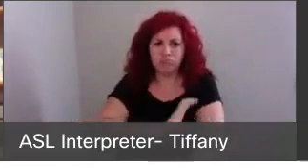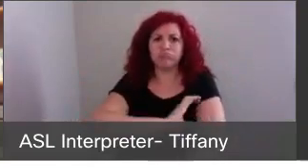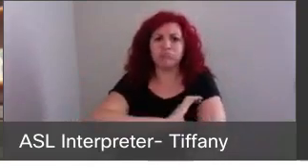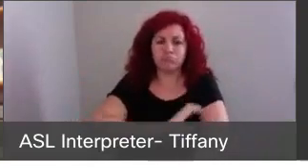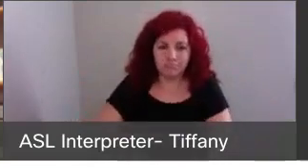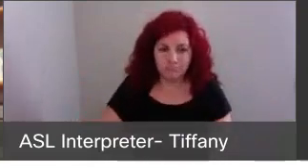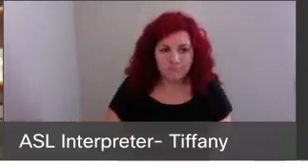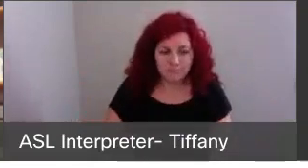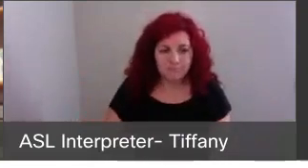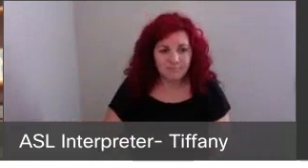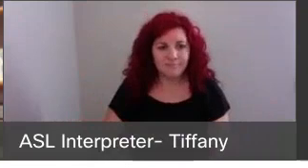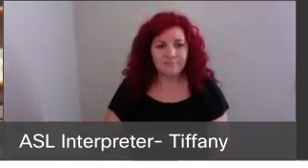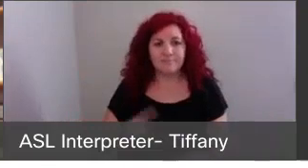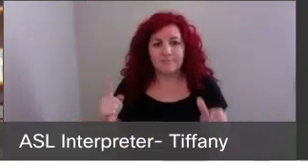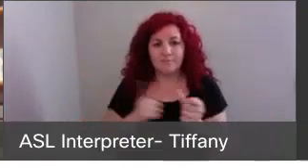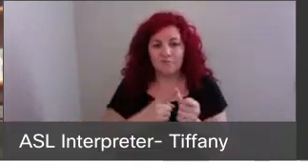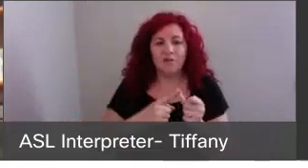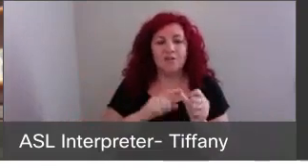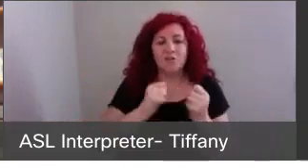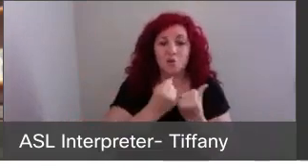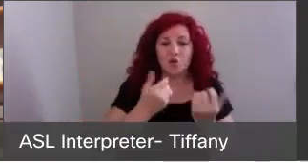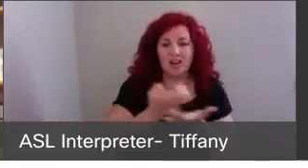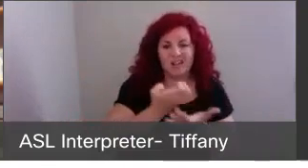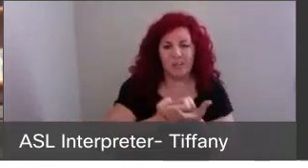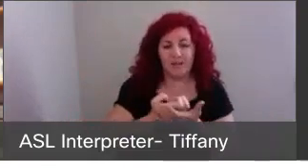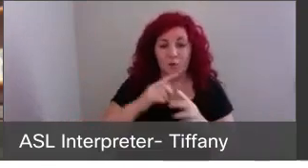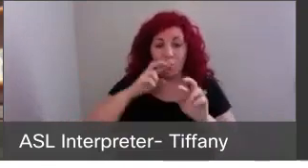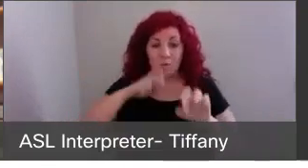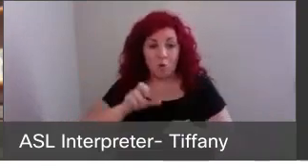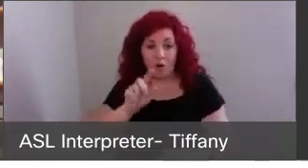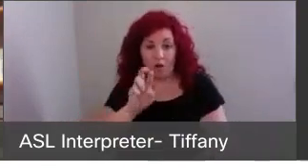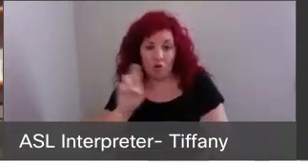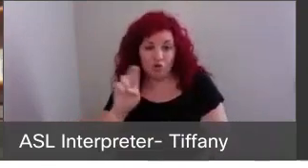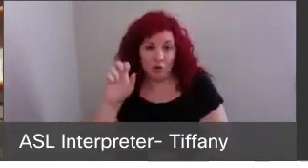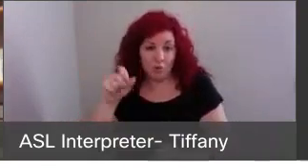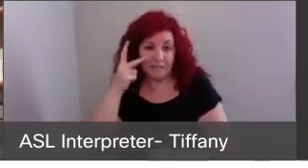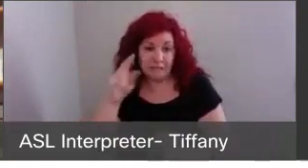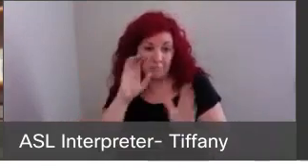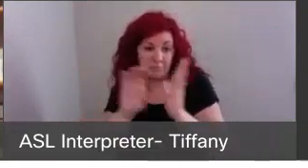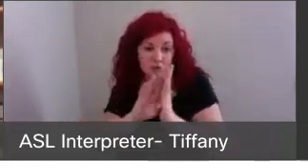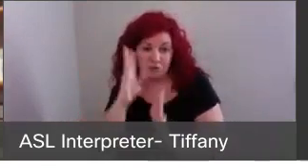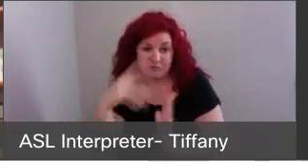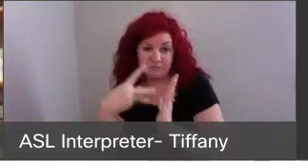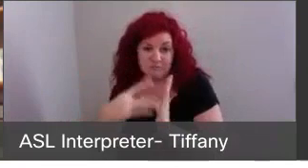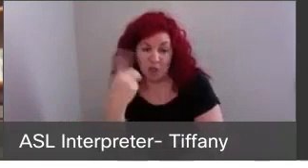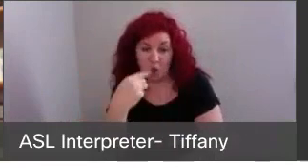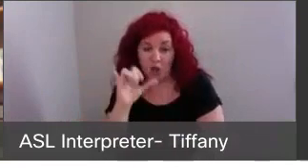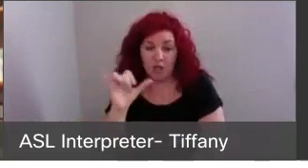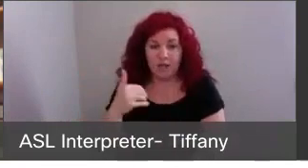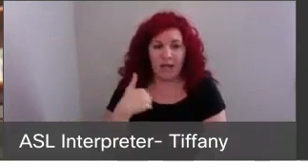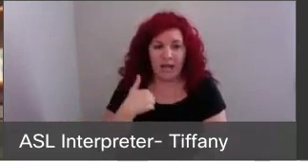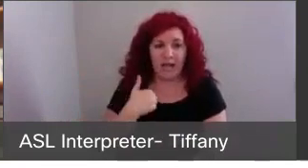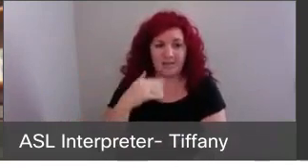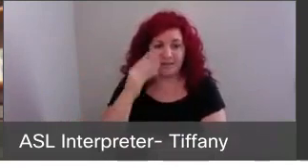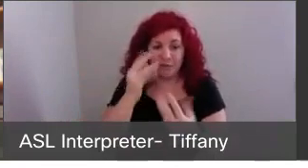So first, let's talk about the socioeconomic report. On the right, there's a screen grab of it, of what it looks like. Like I said, it has demographic data for the entire state